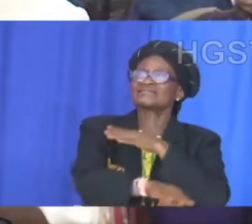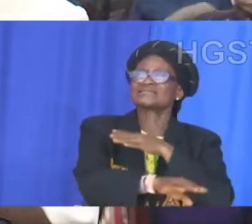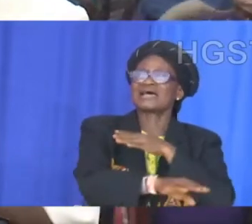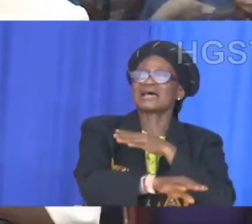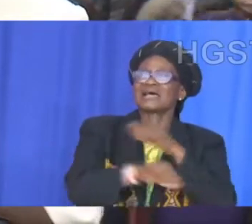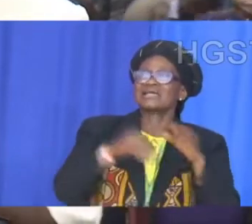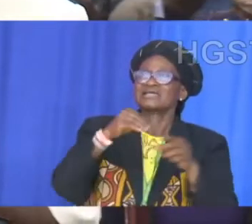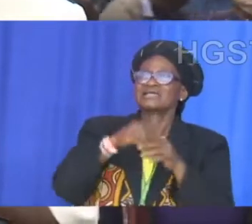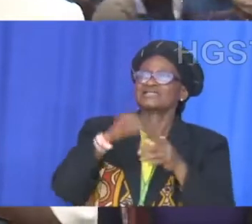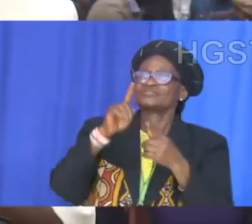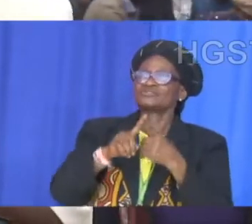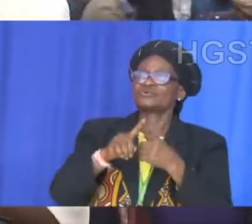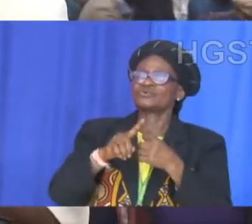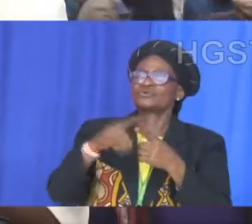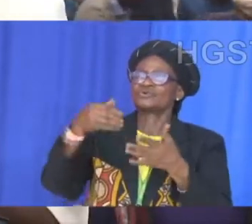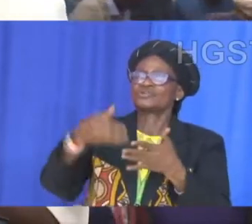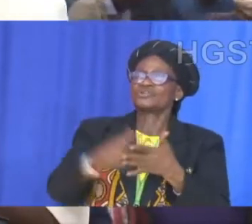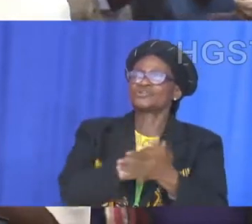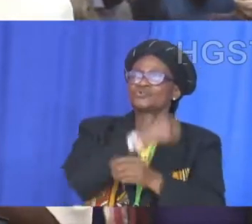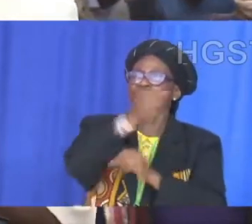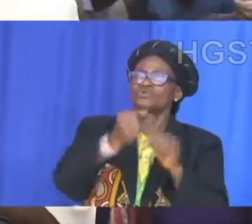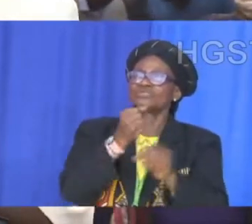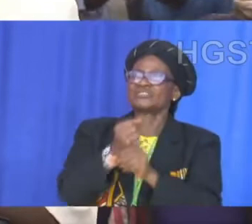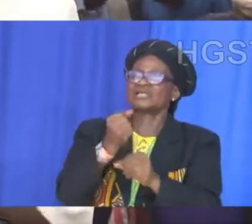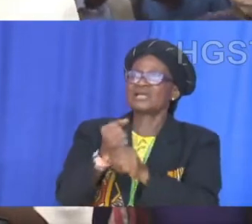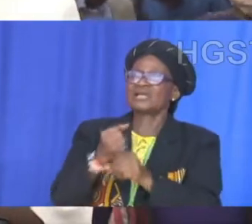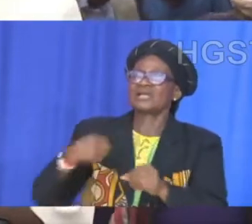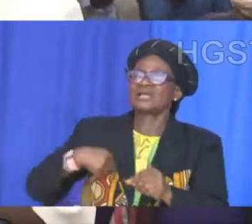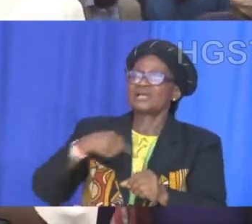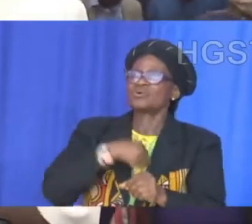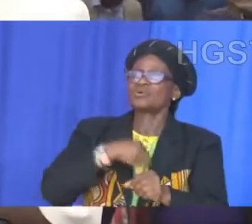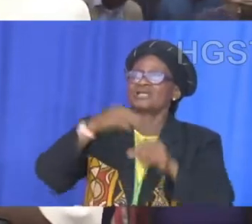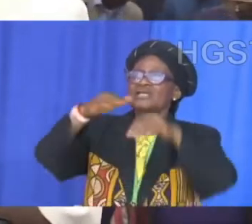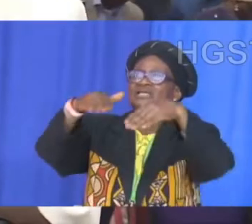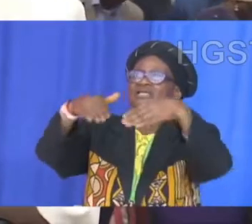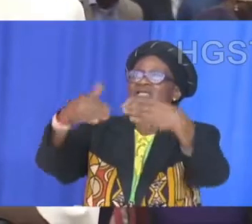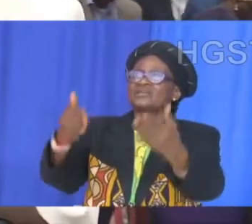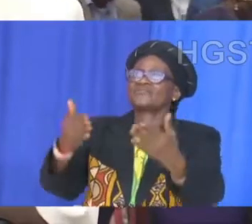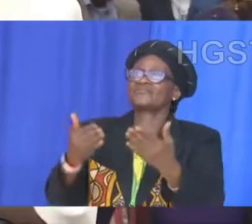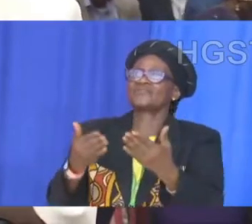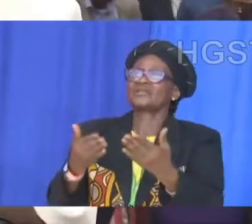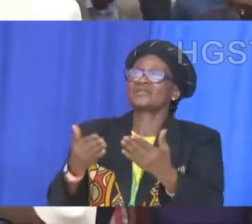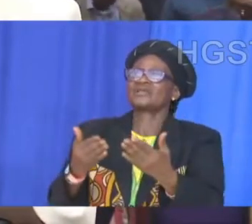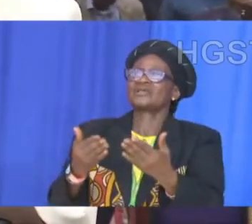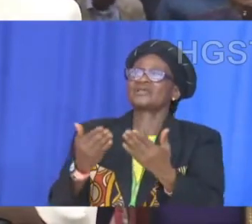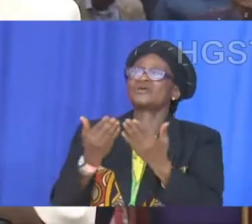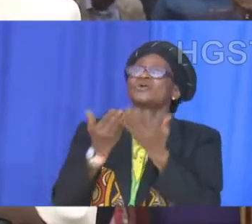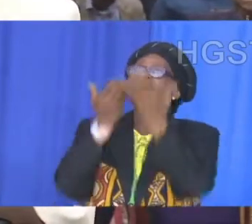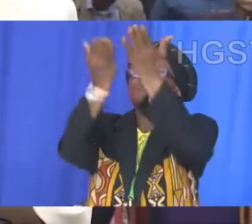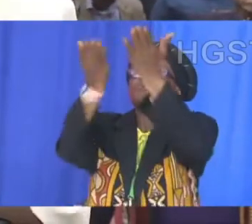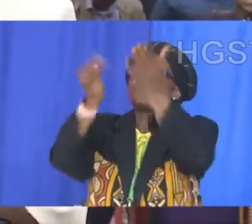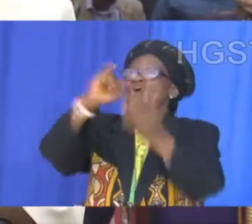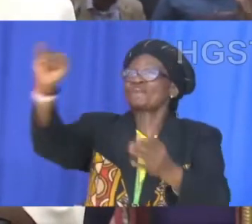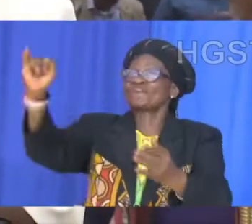into a covenant with God that in this new year, I will not spend a kobo for the